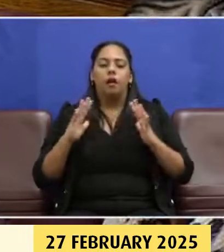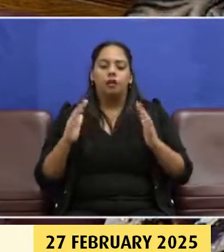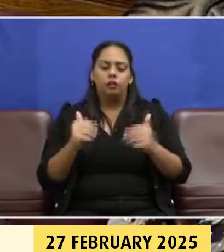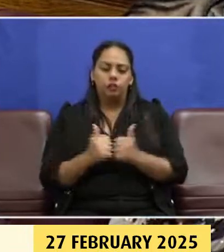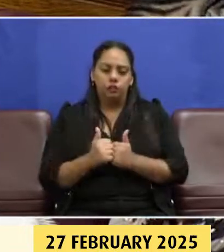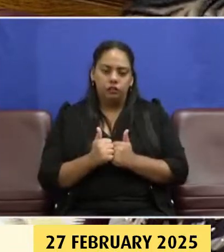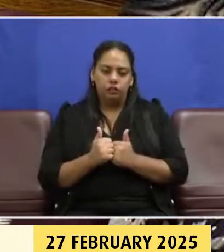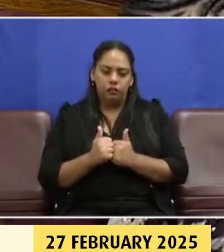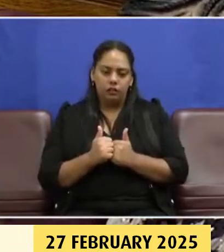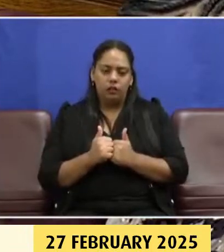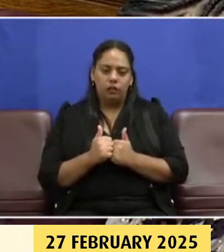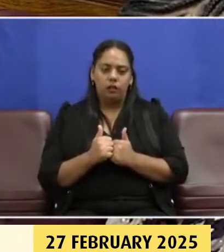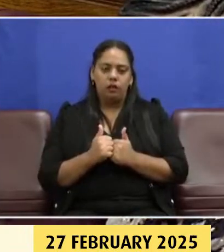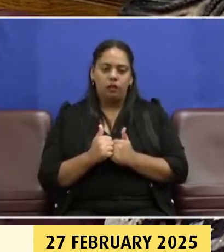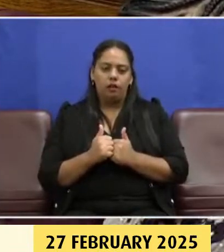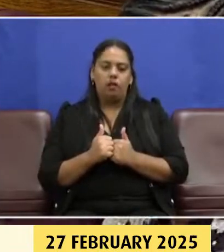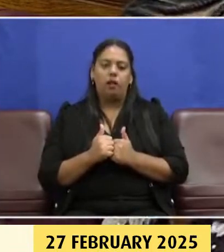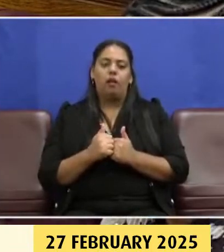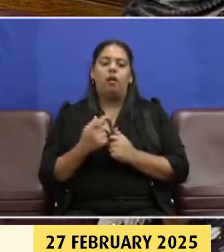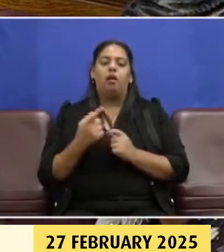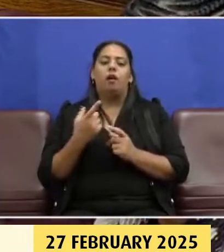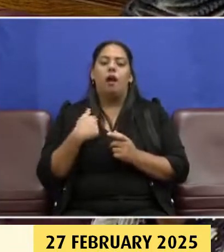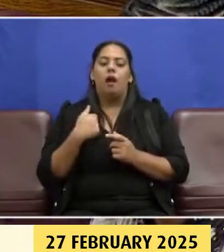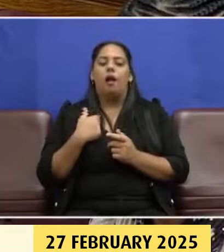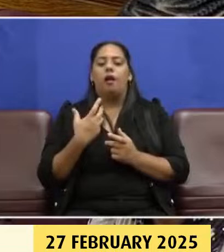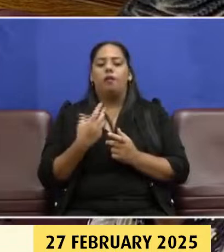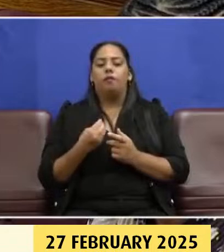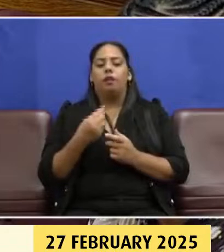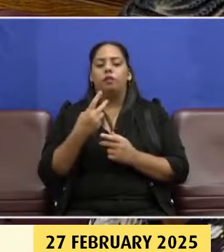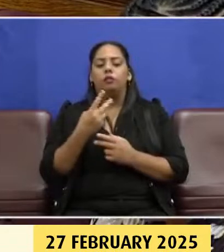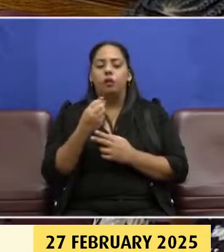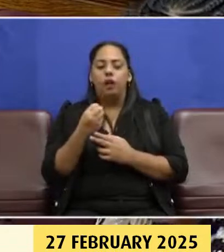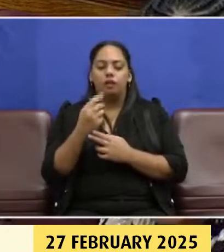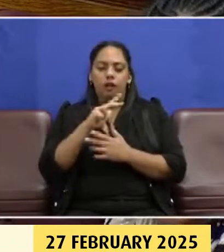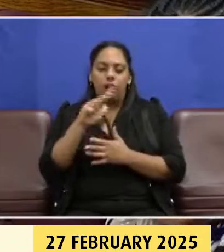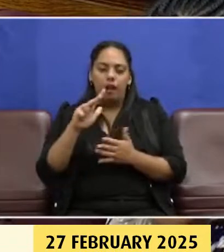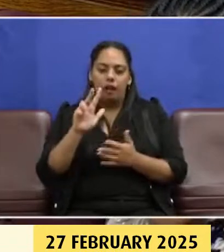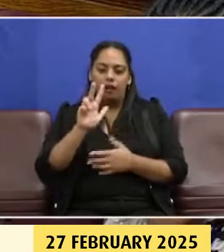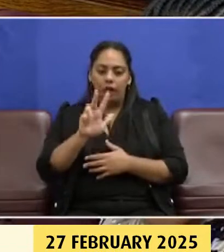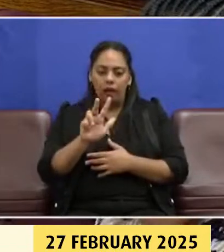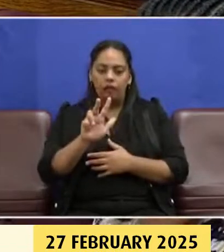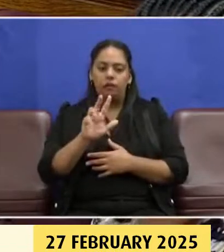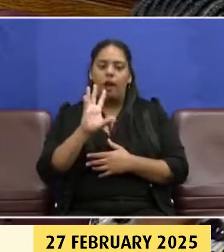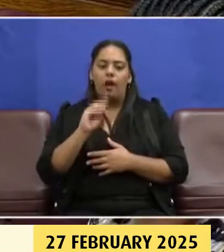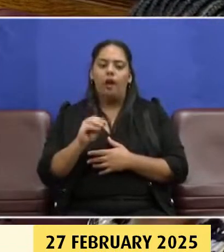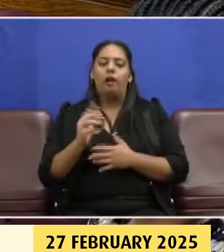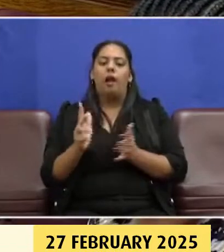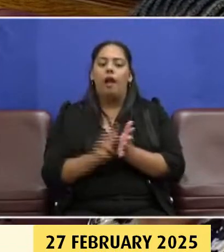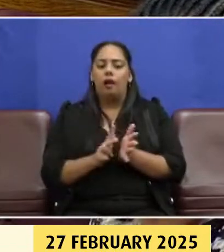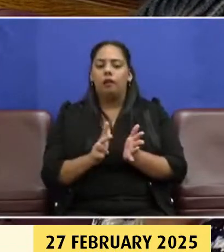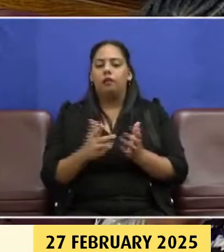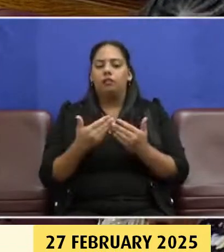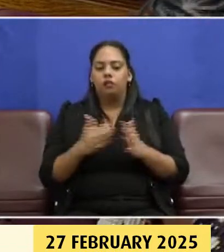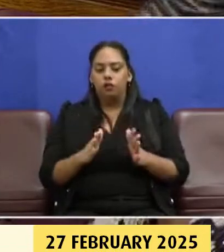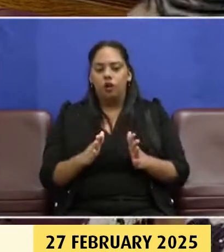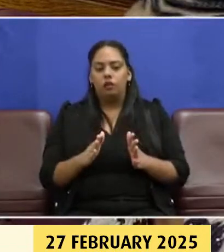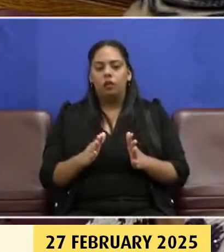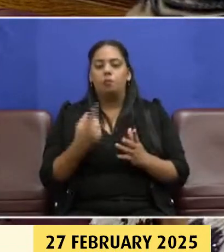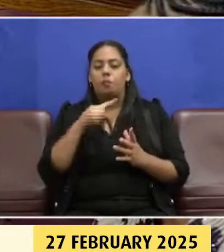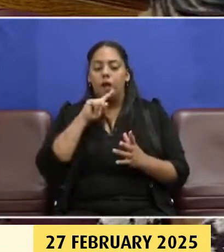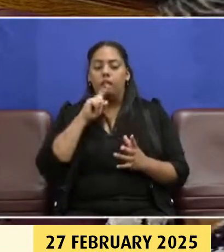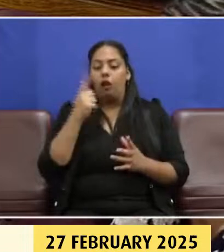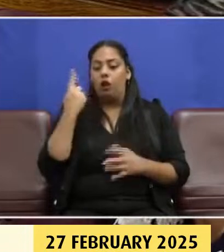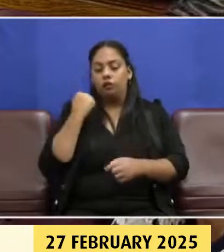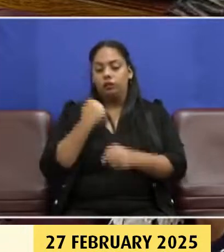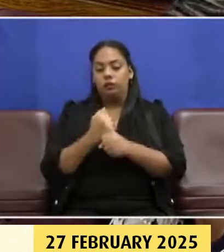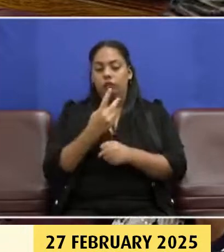of Parliament in 2008 and was subsequently amended last year,